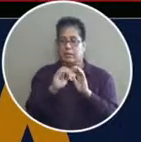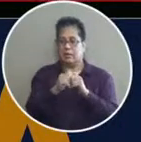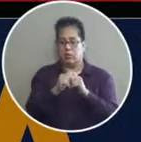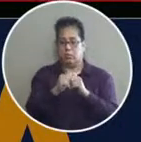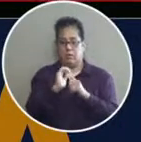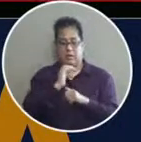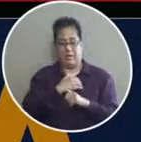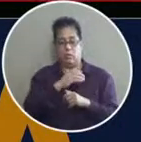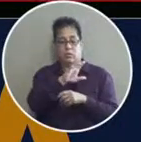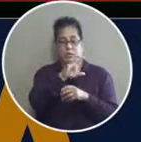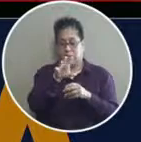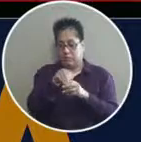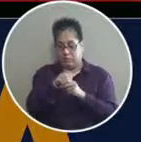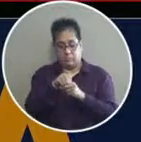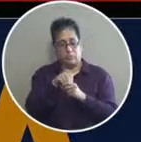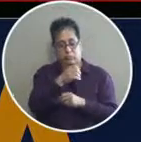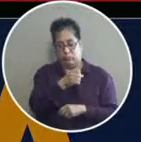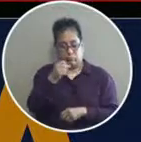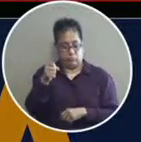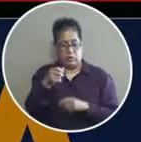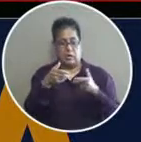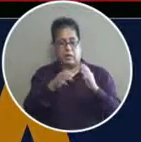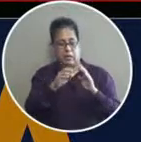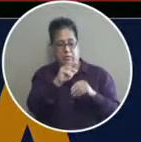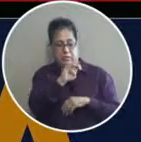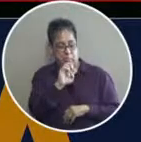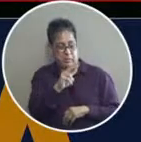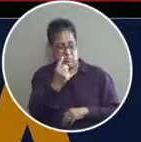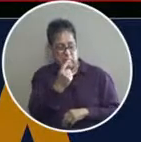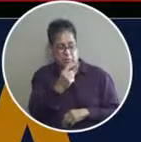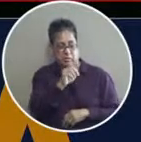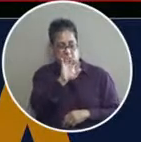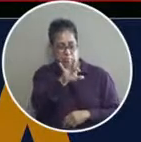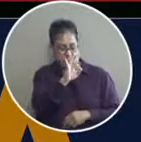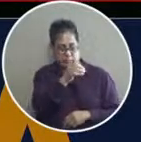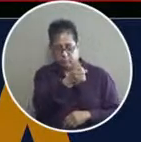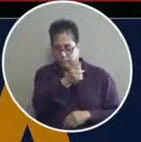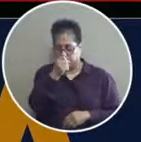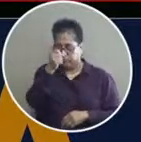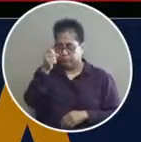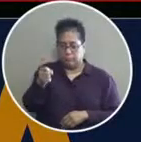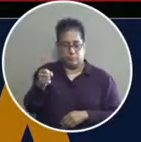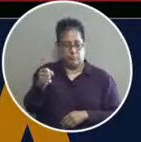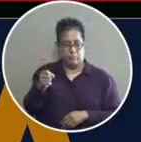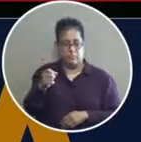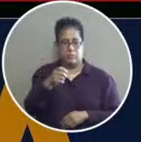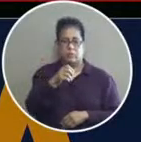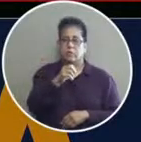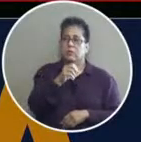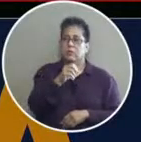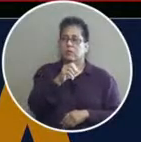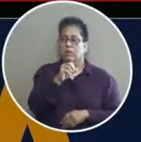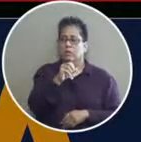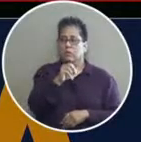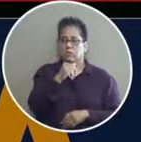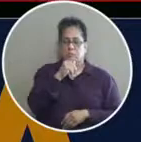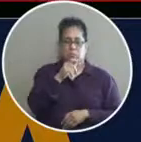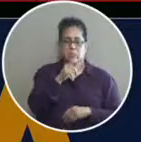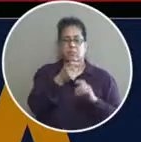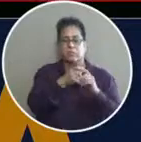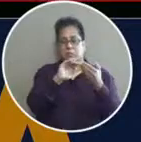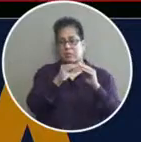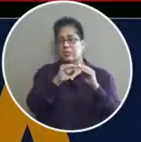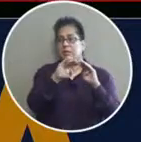our participation and, again, allow the mayor to appoint representatives from the city council, or a representative, excuse me, from the